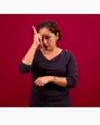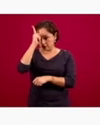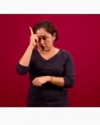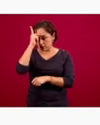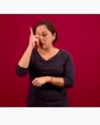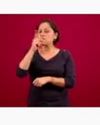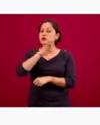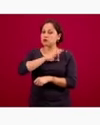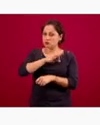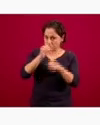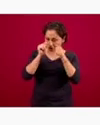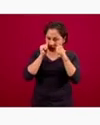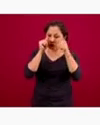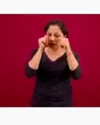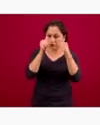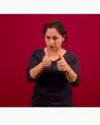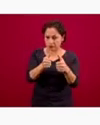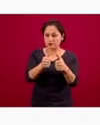addiction,